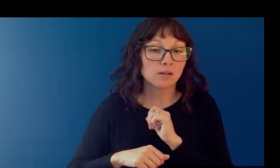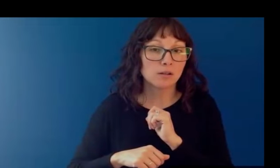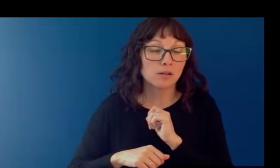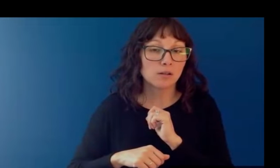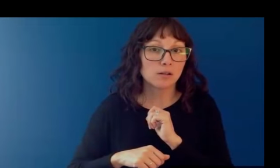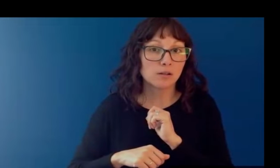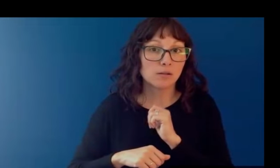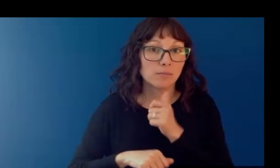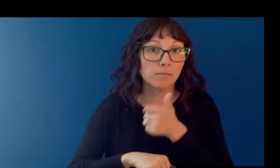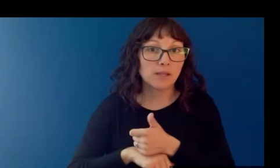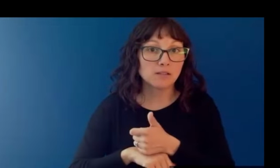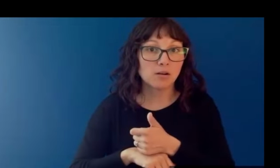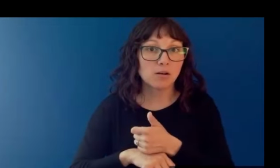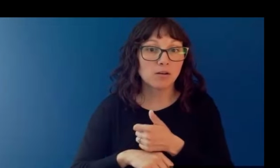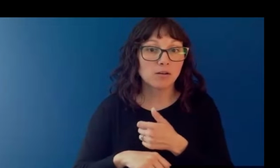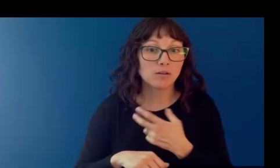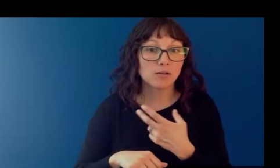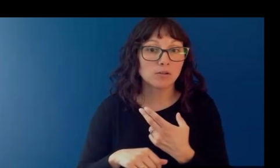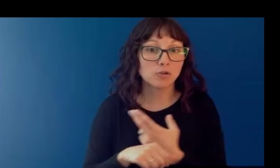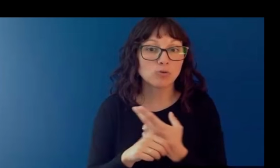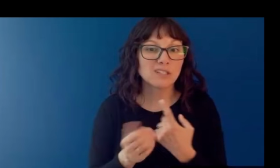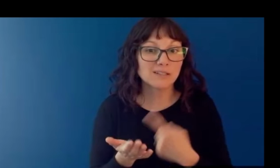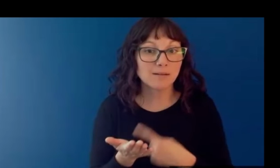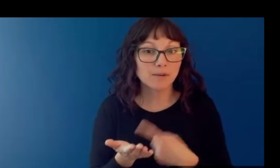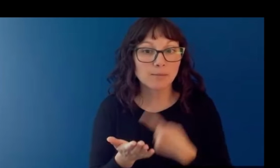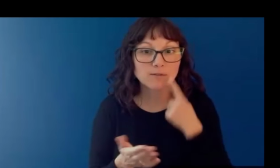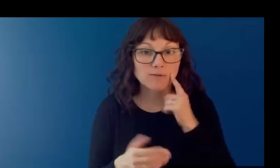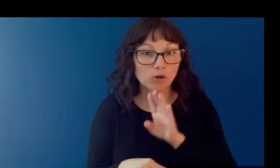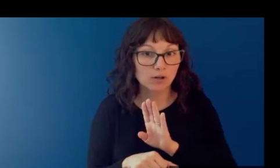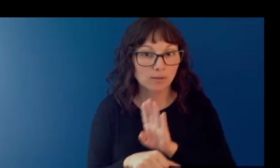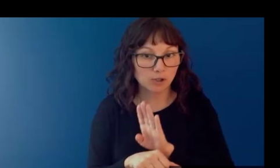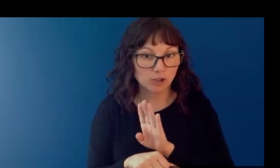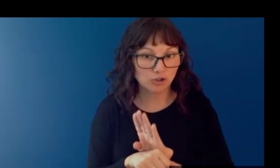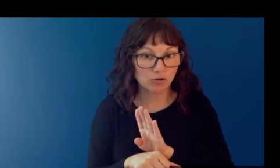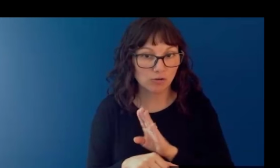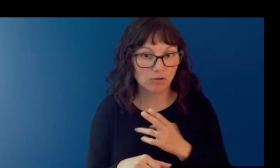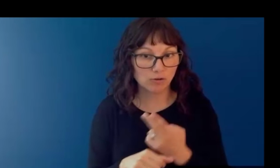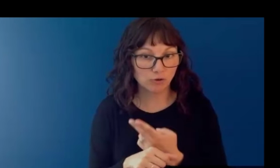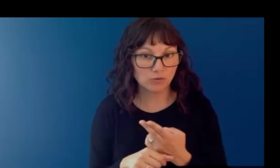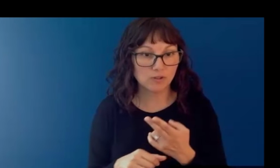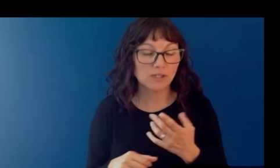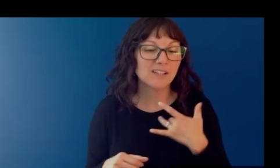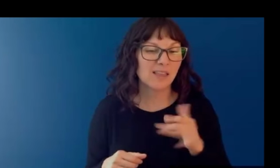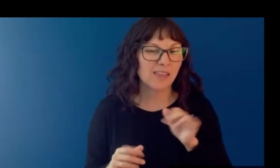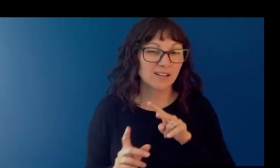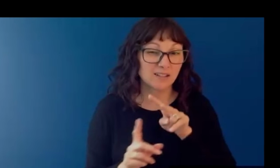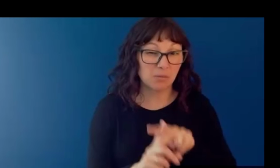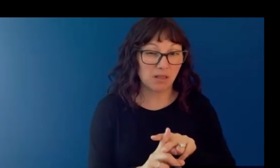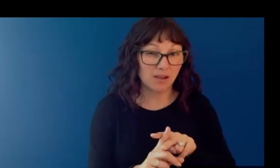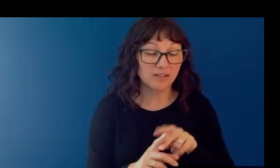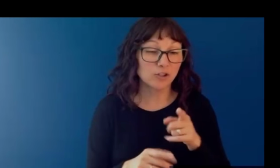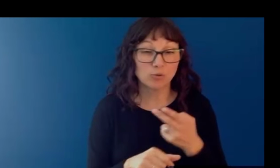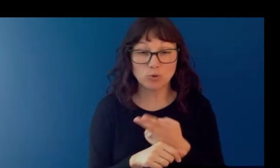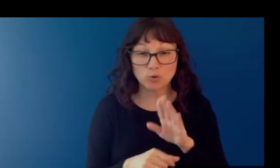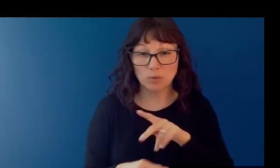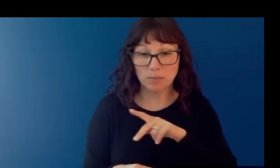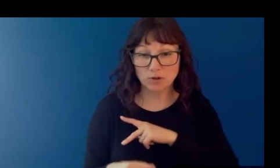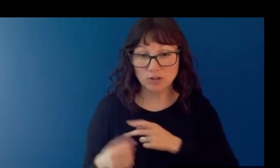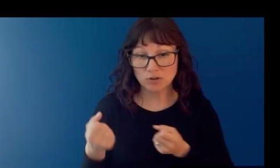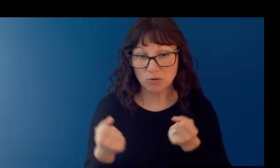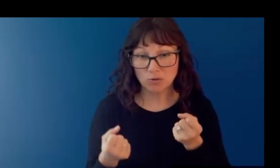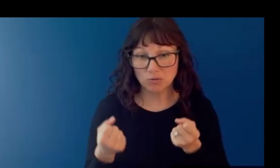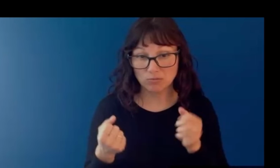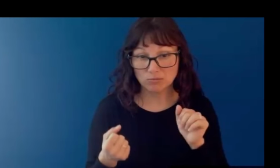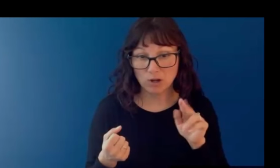used sometimes for commercial use. This generally would apply that you use your personal